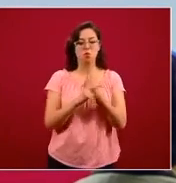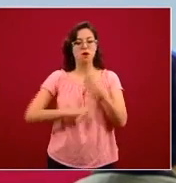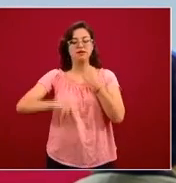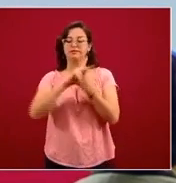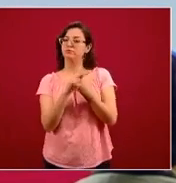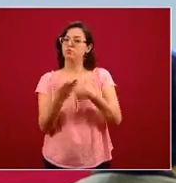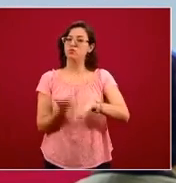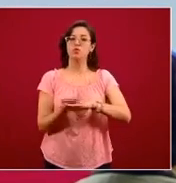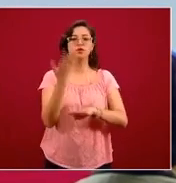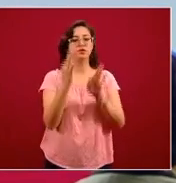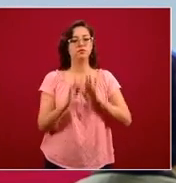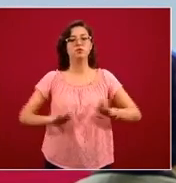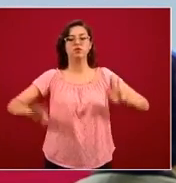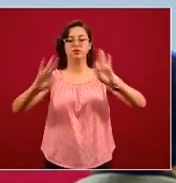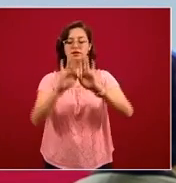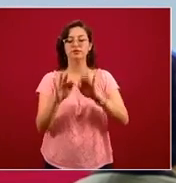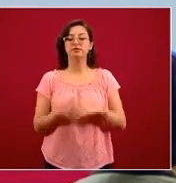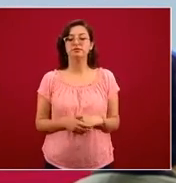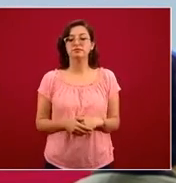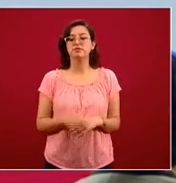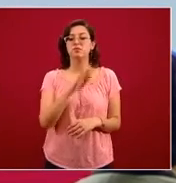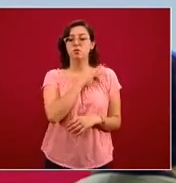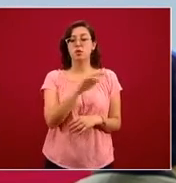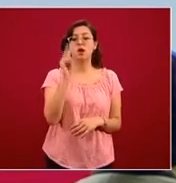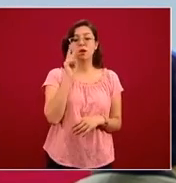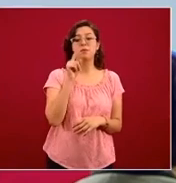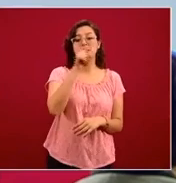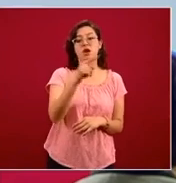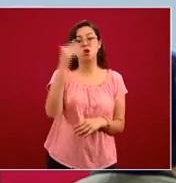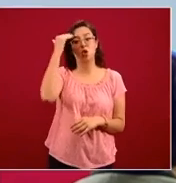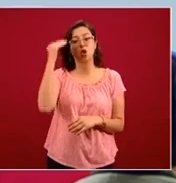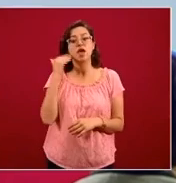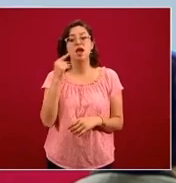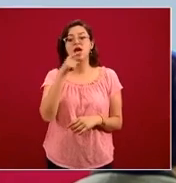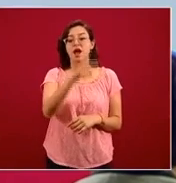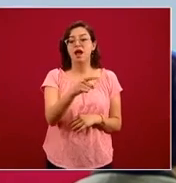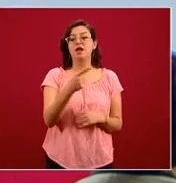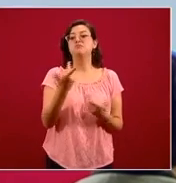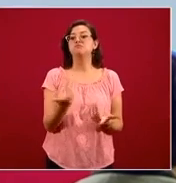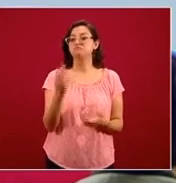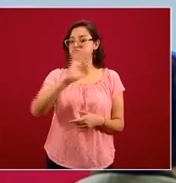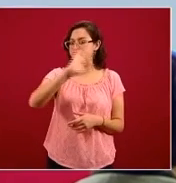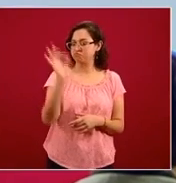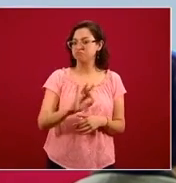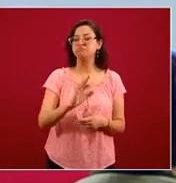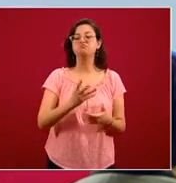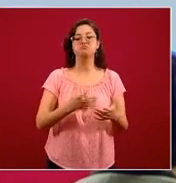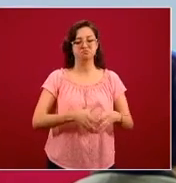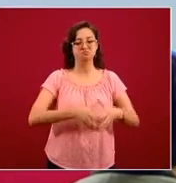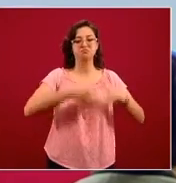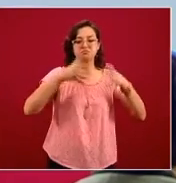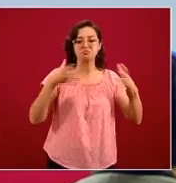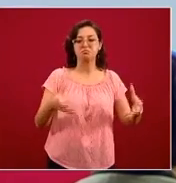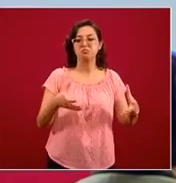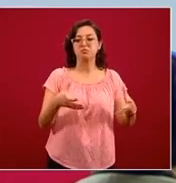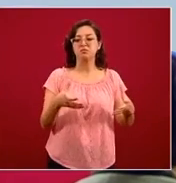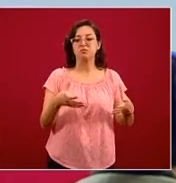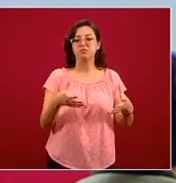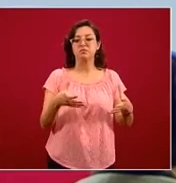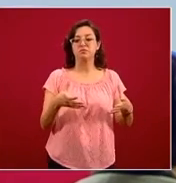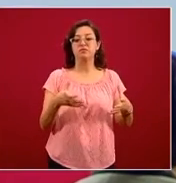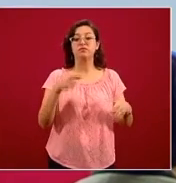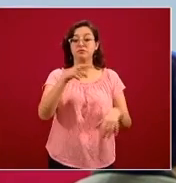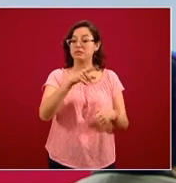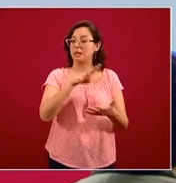are of the utmost importance for a country's development. You can see Korea has a very